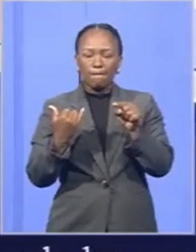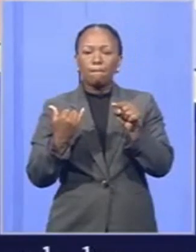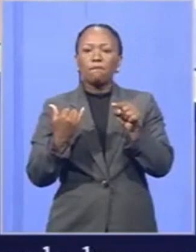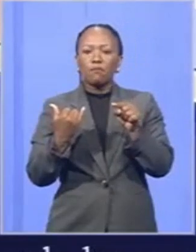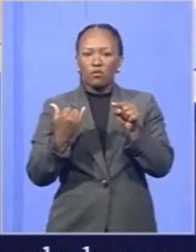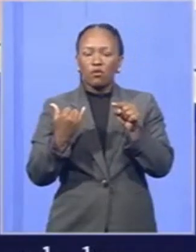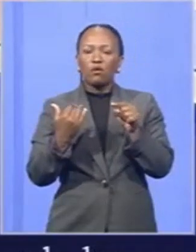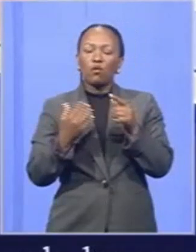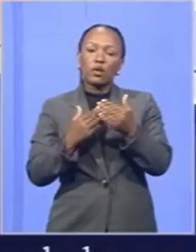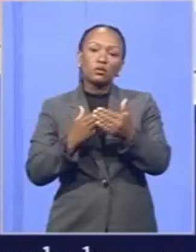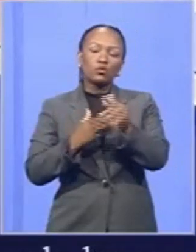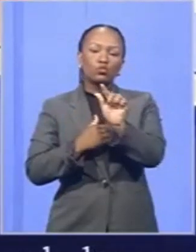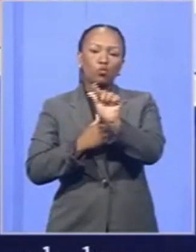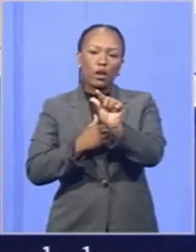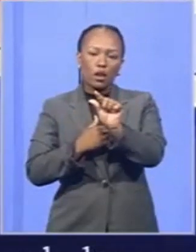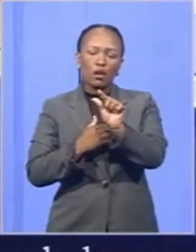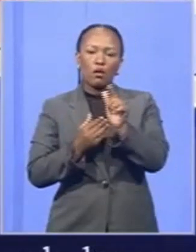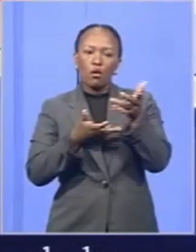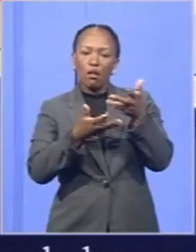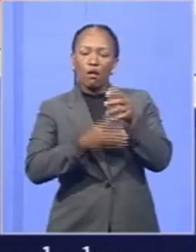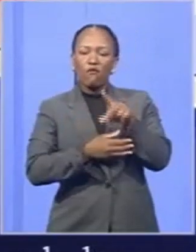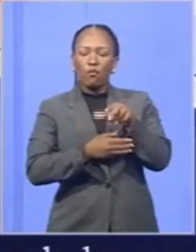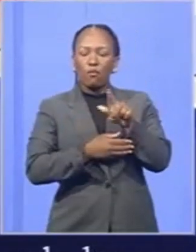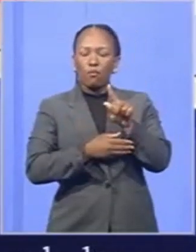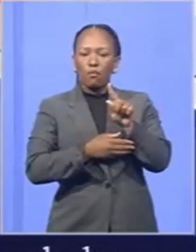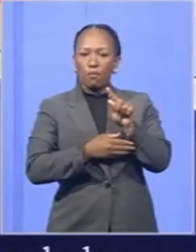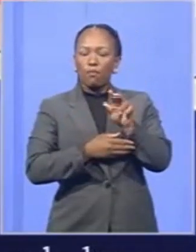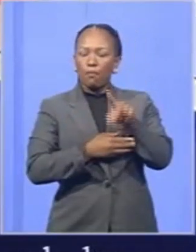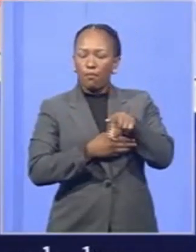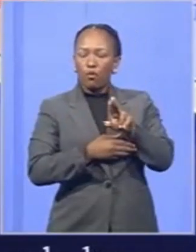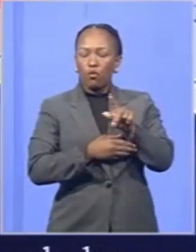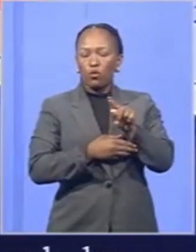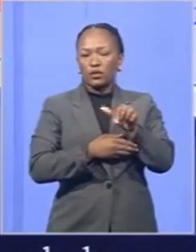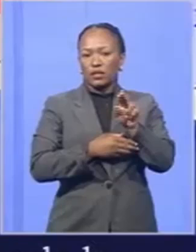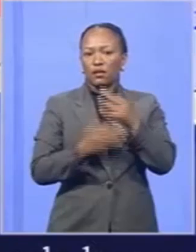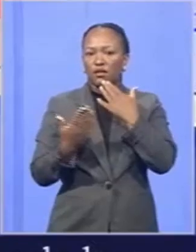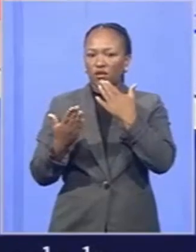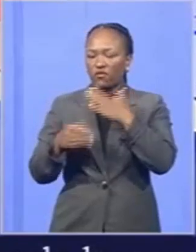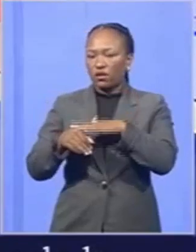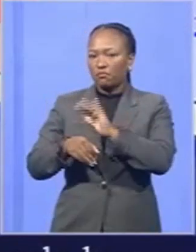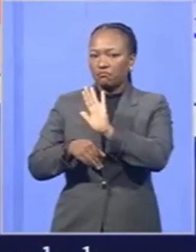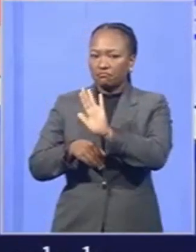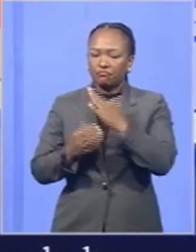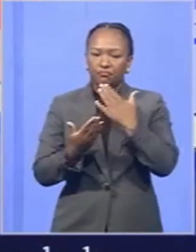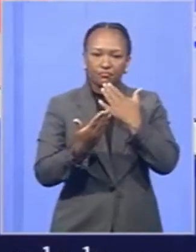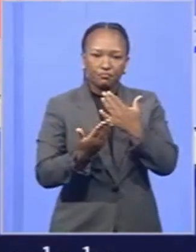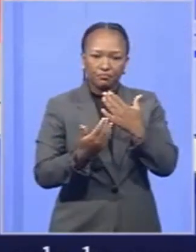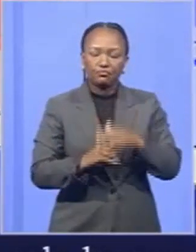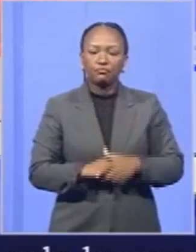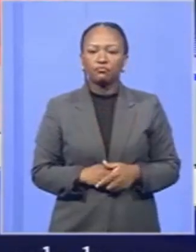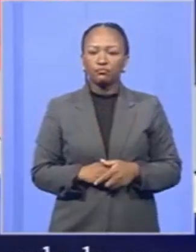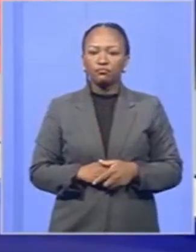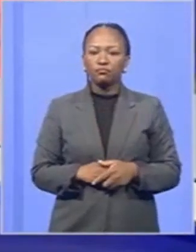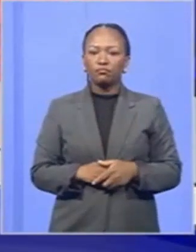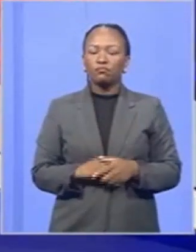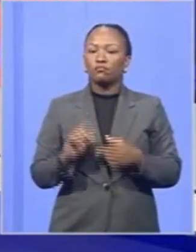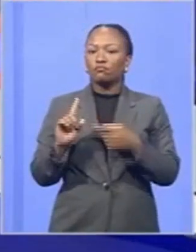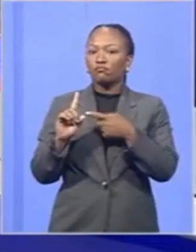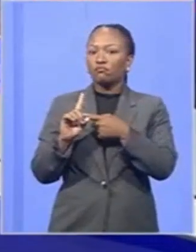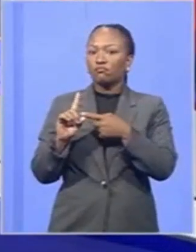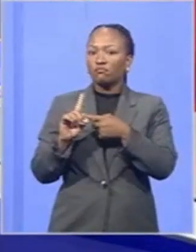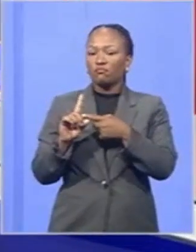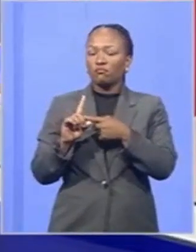Putin haufinyana mme re tla bona hore ho tla etsahala. Mme Mokoena ke le buile haholo ka nako ya motswadi. Ke a leboha. Eo ke mohlophisi e moholo